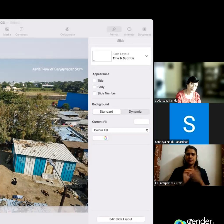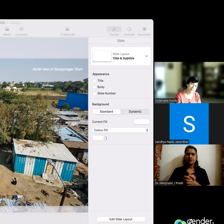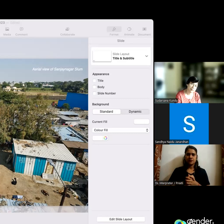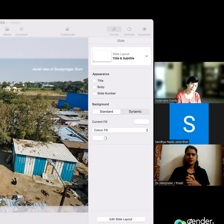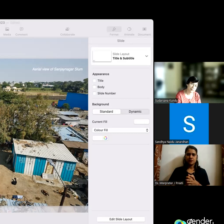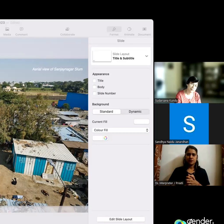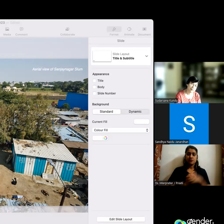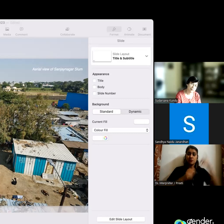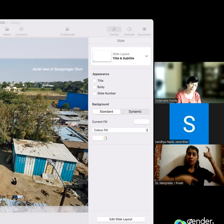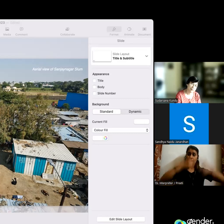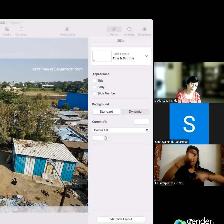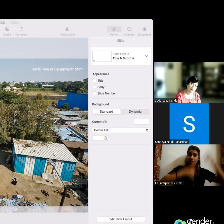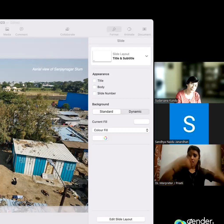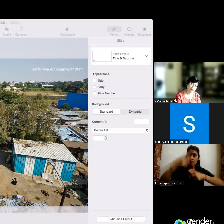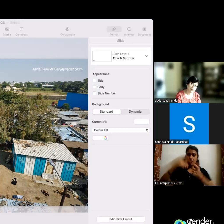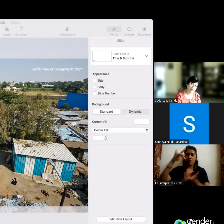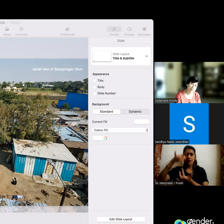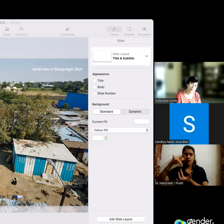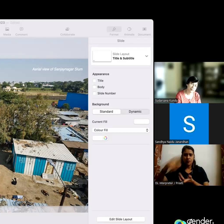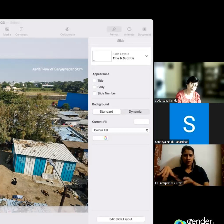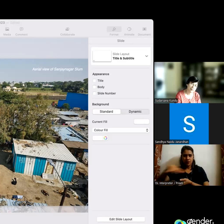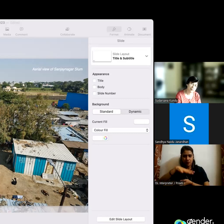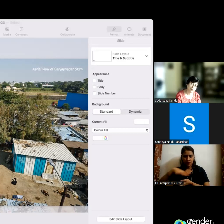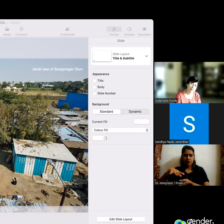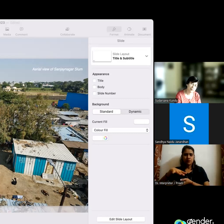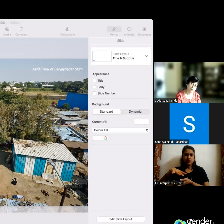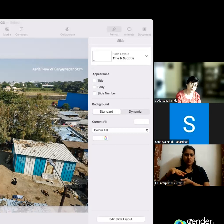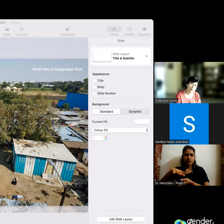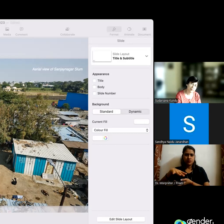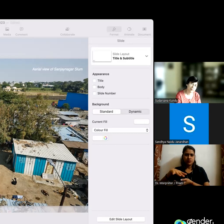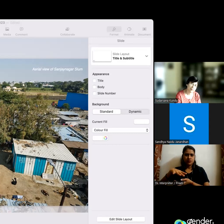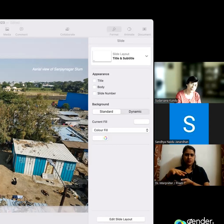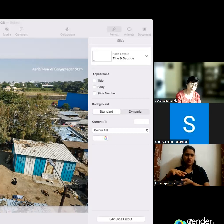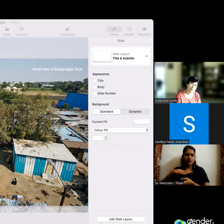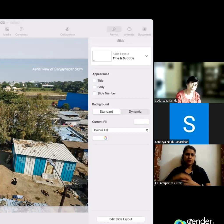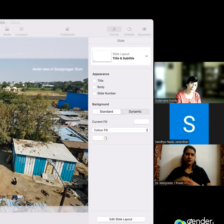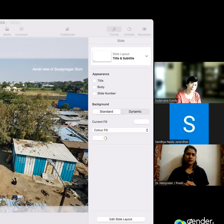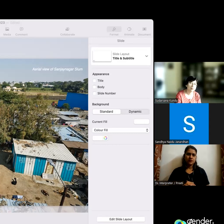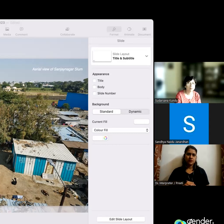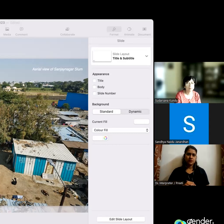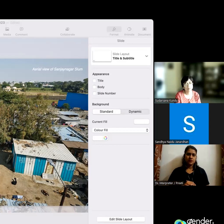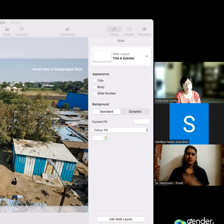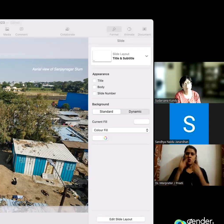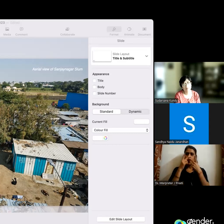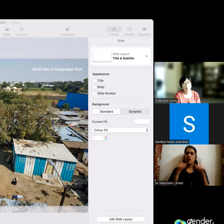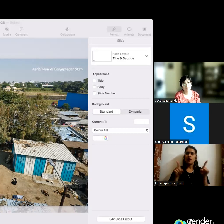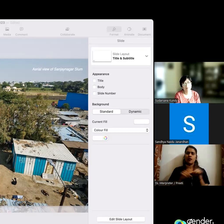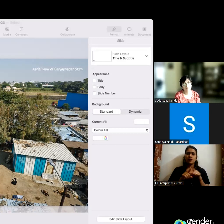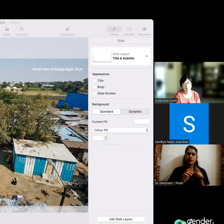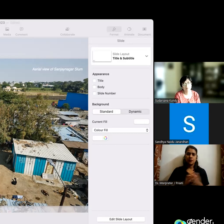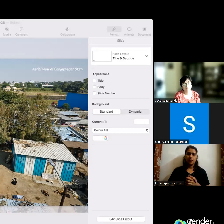between the buildings. And so this gives you a sense of area looks like. And